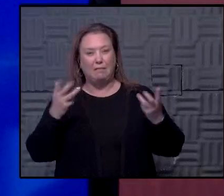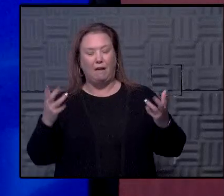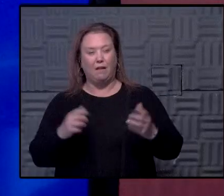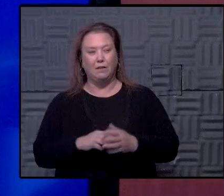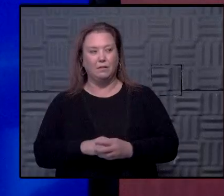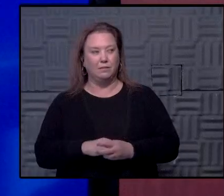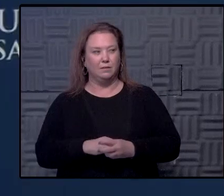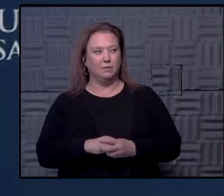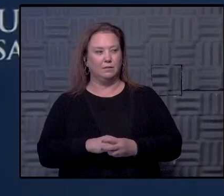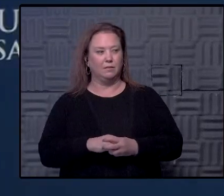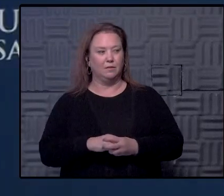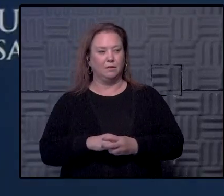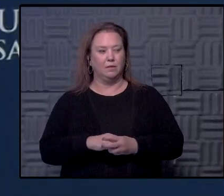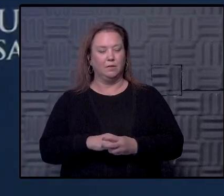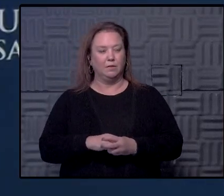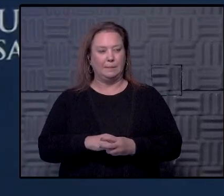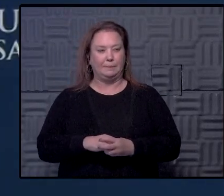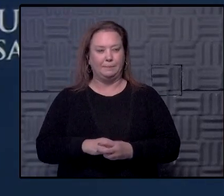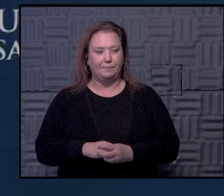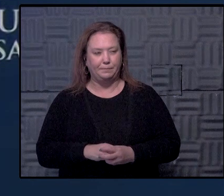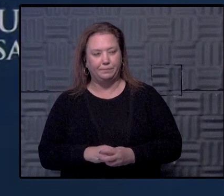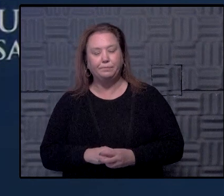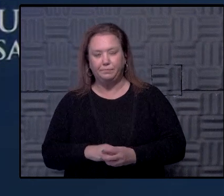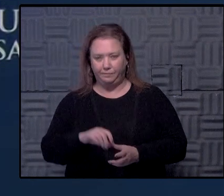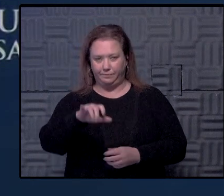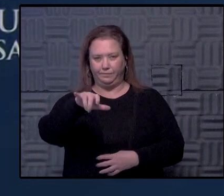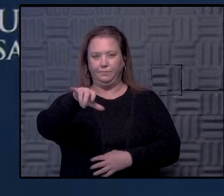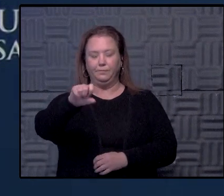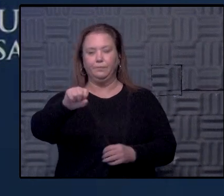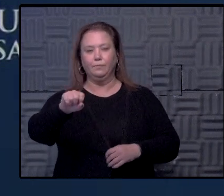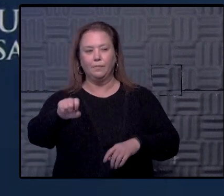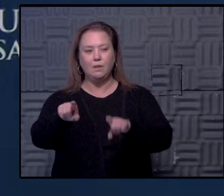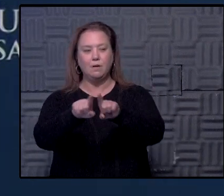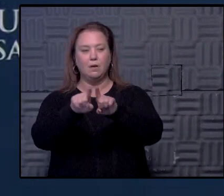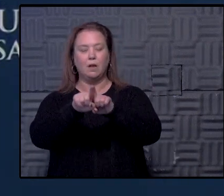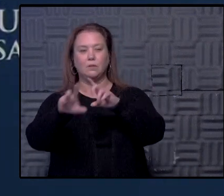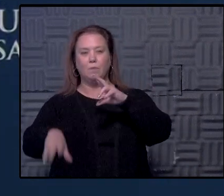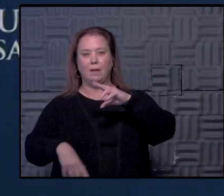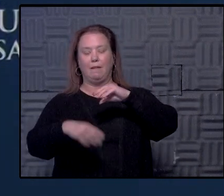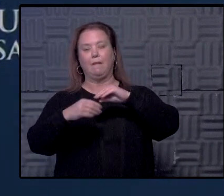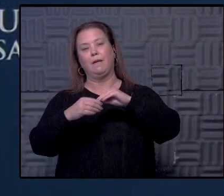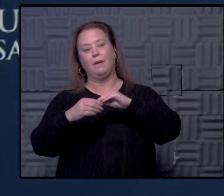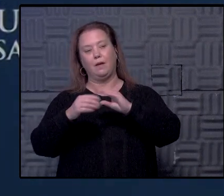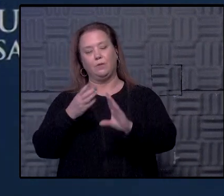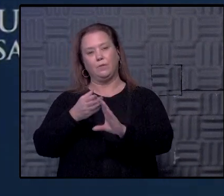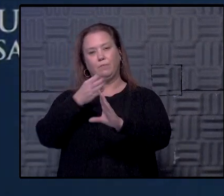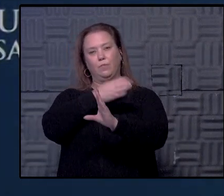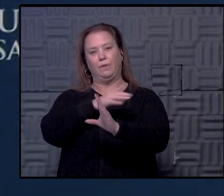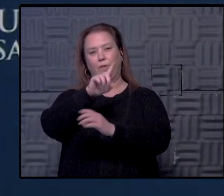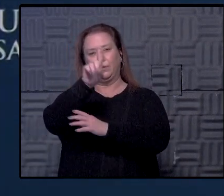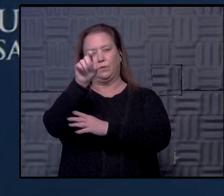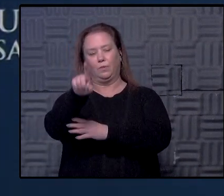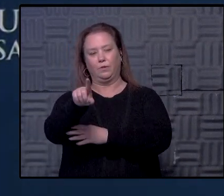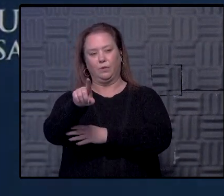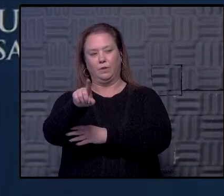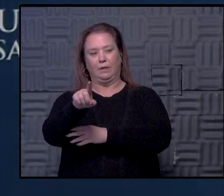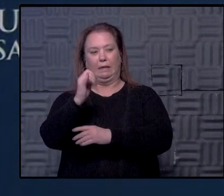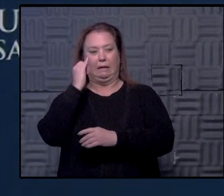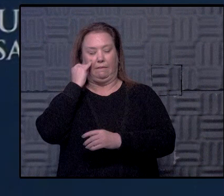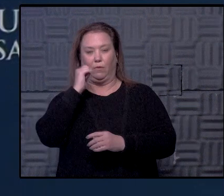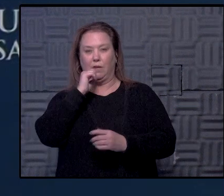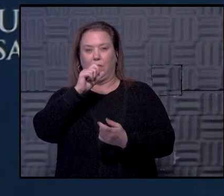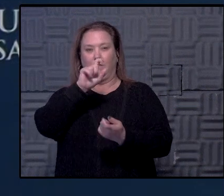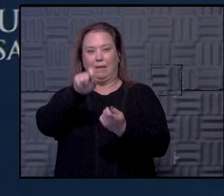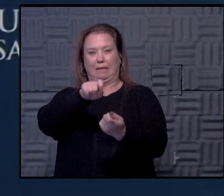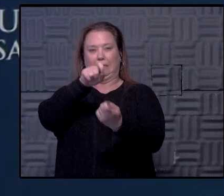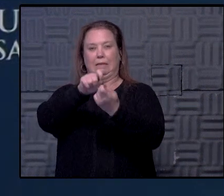your standpoint? What do you think about those stats? Yeah, so I also wanted to add something to the previous question, and I think even if we don't